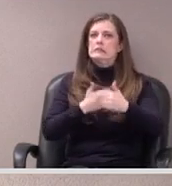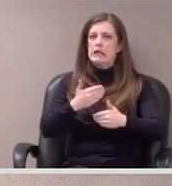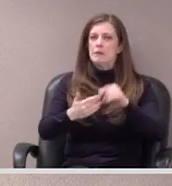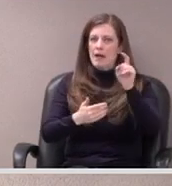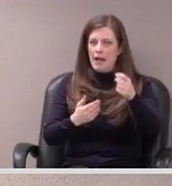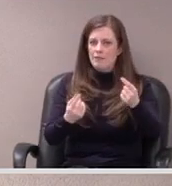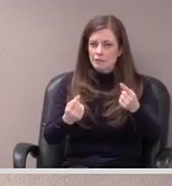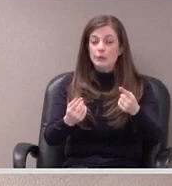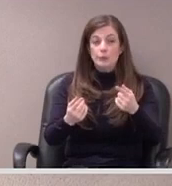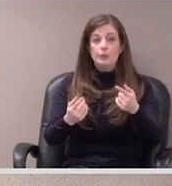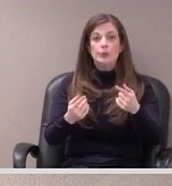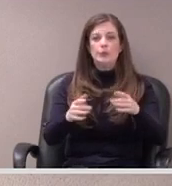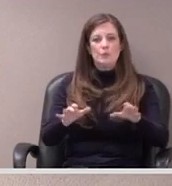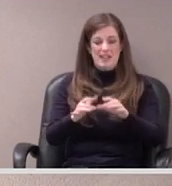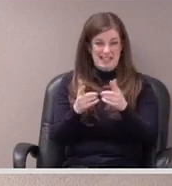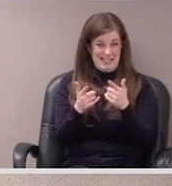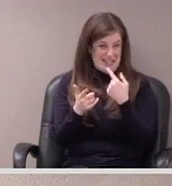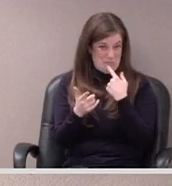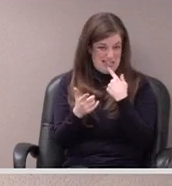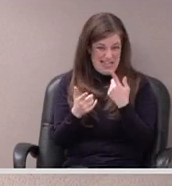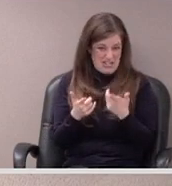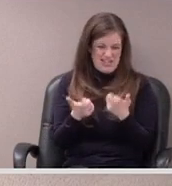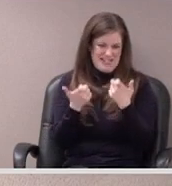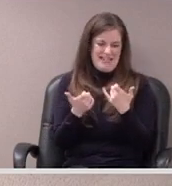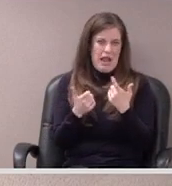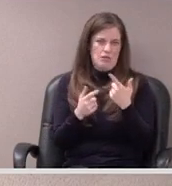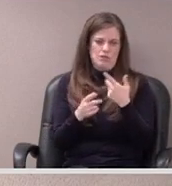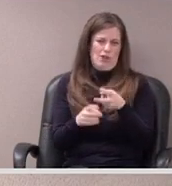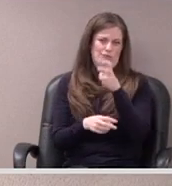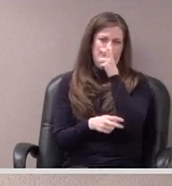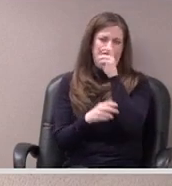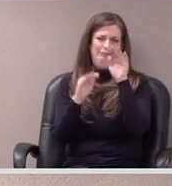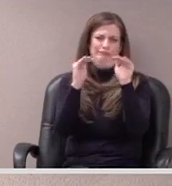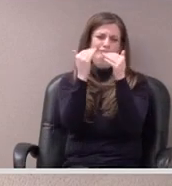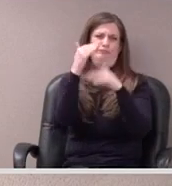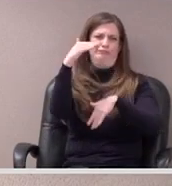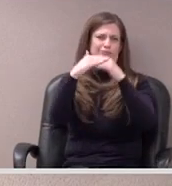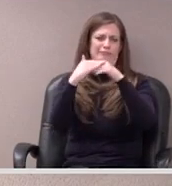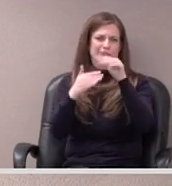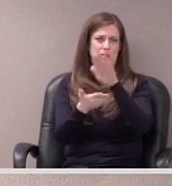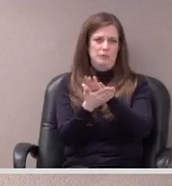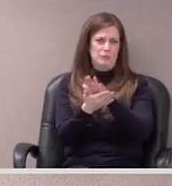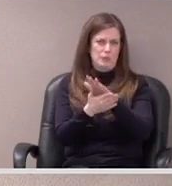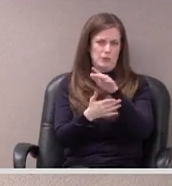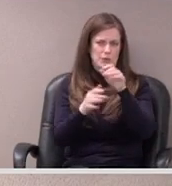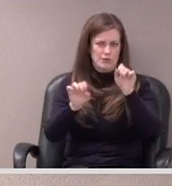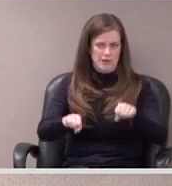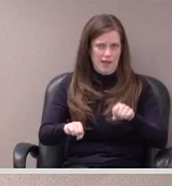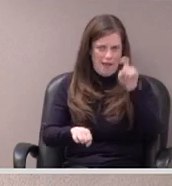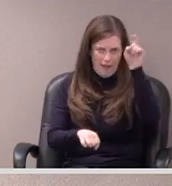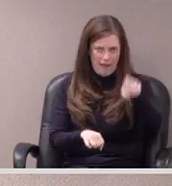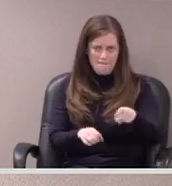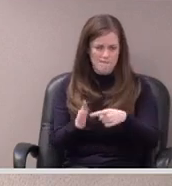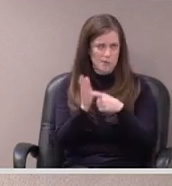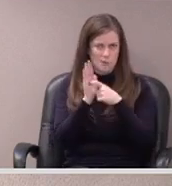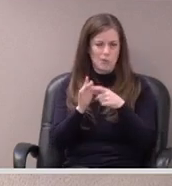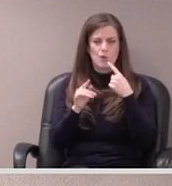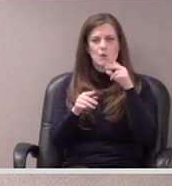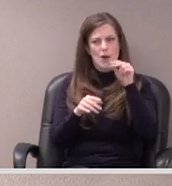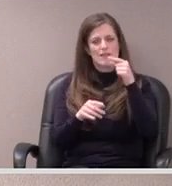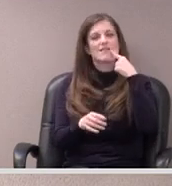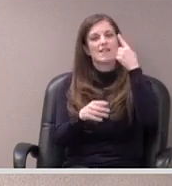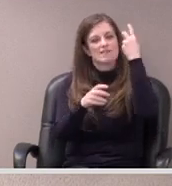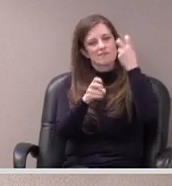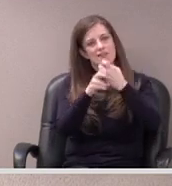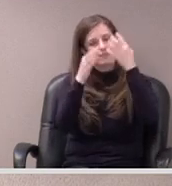it's going to be something that we can say we're going to put a hard cap on a school. I think we're going to have to make some tough decisions around facilities and